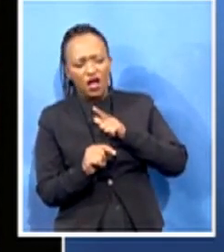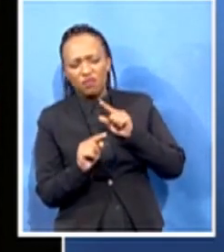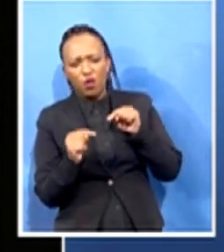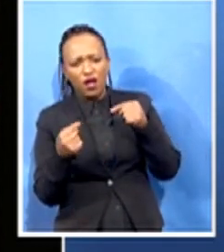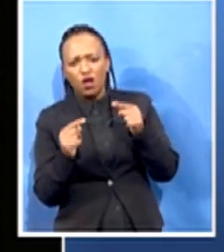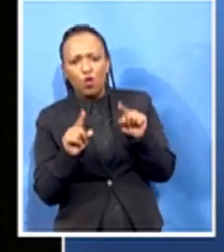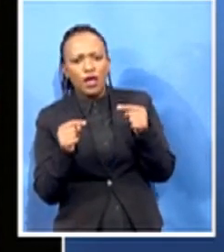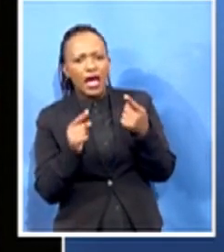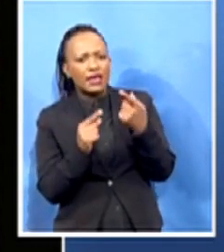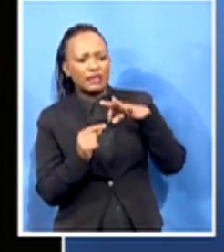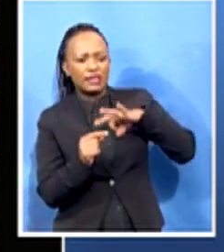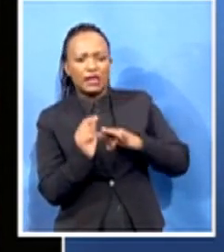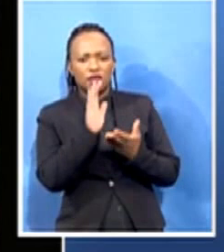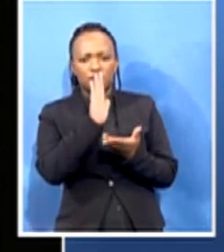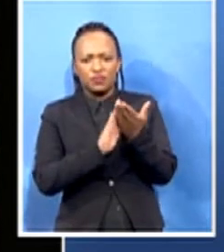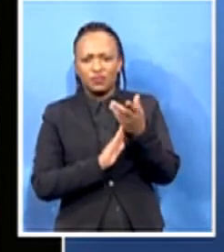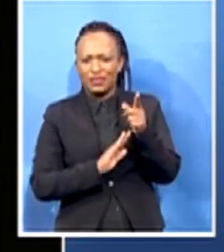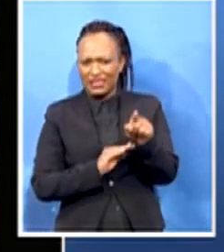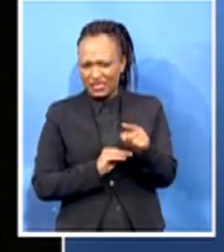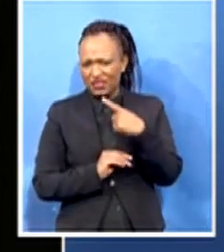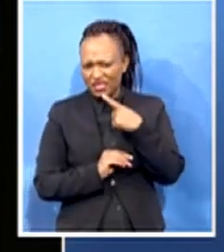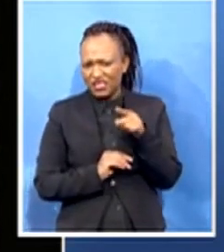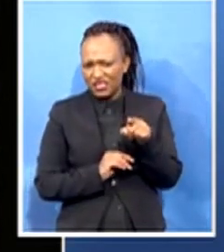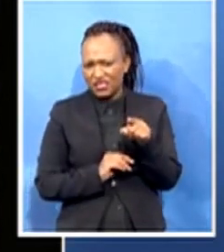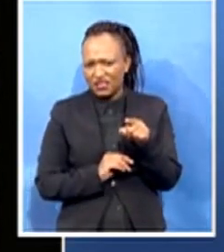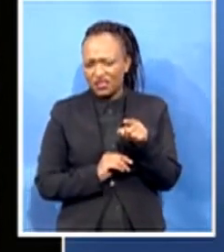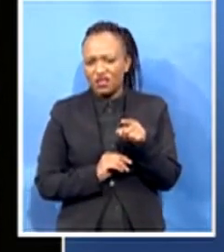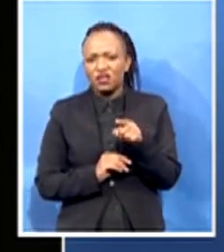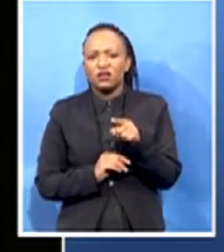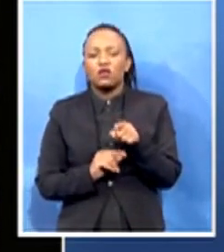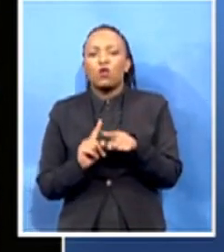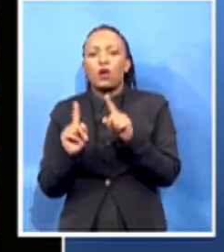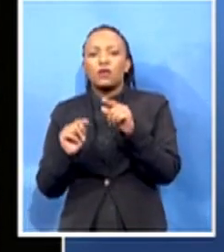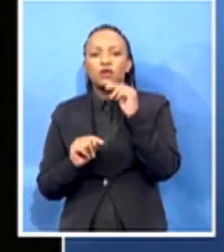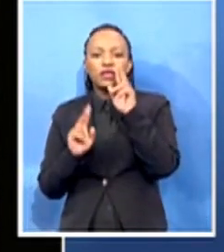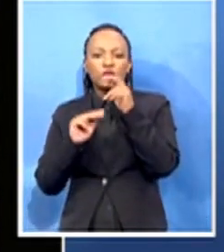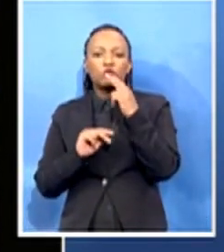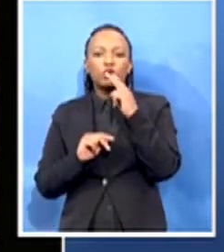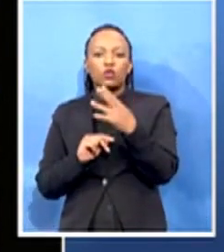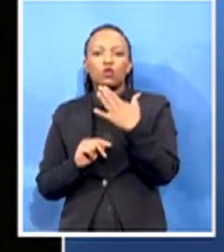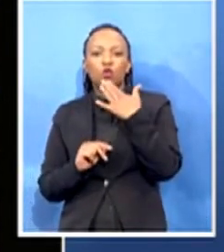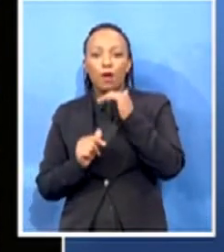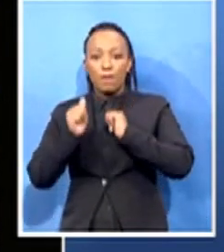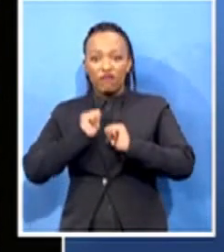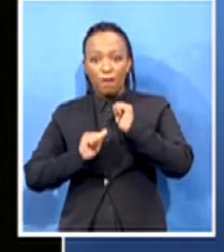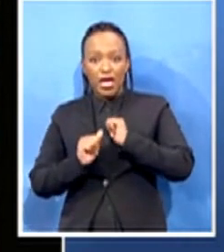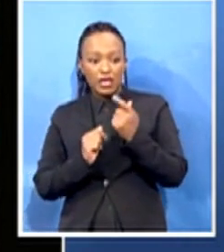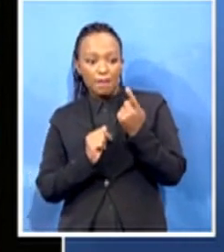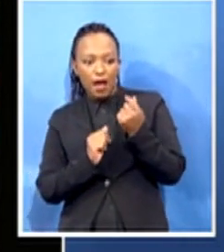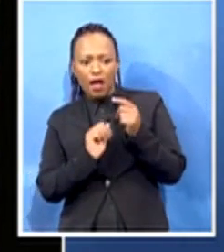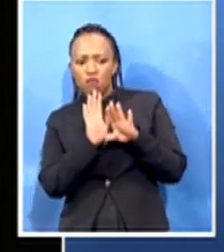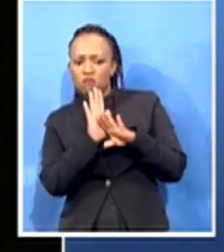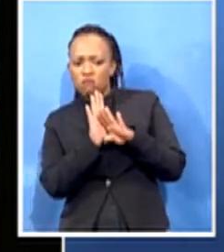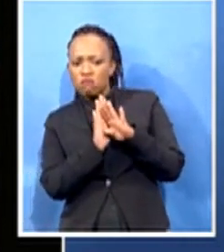particularly if you look at their performance, then you ask yourself that it is thing